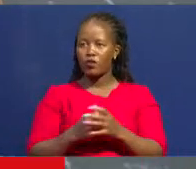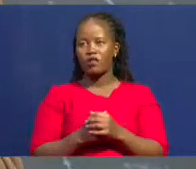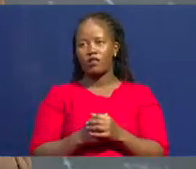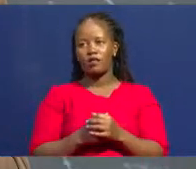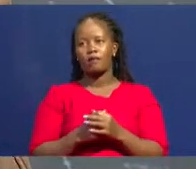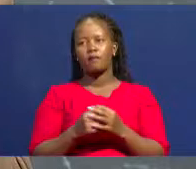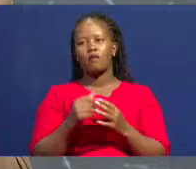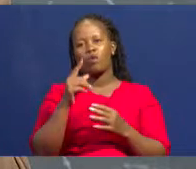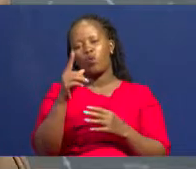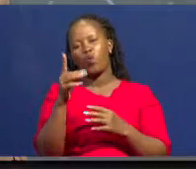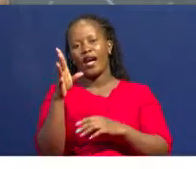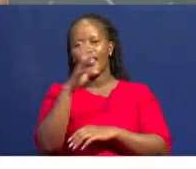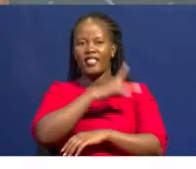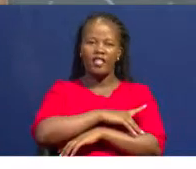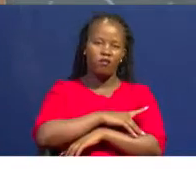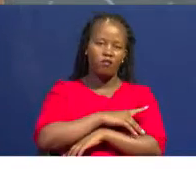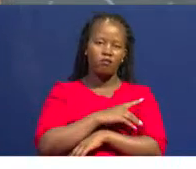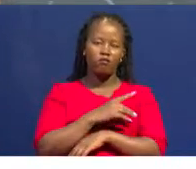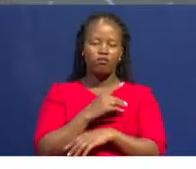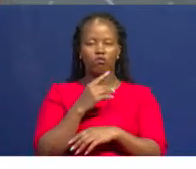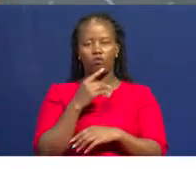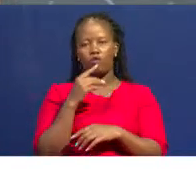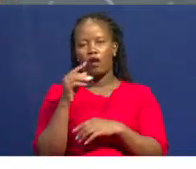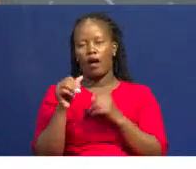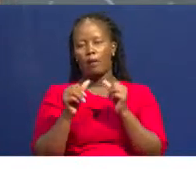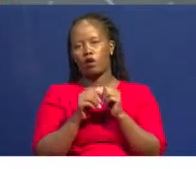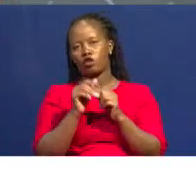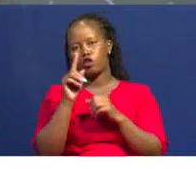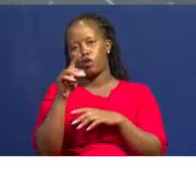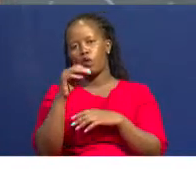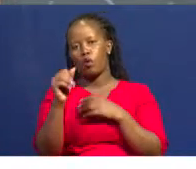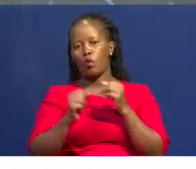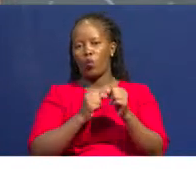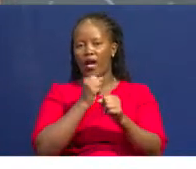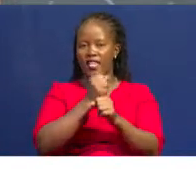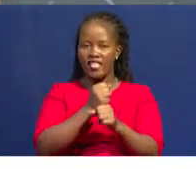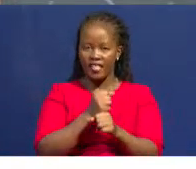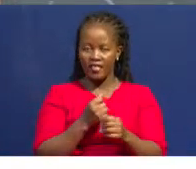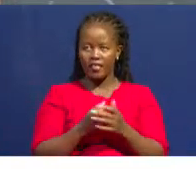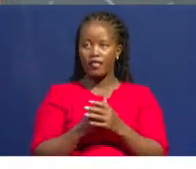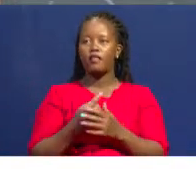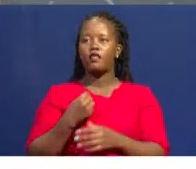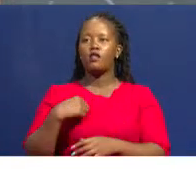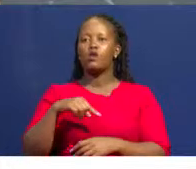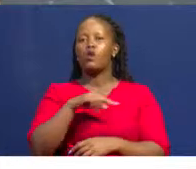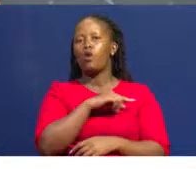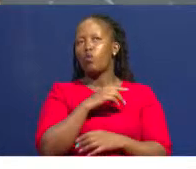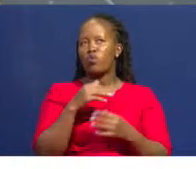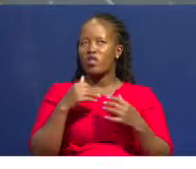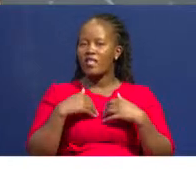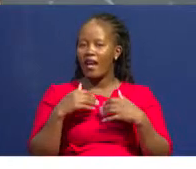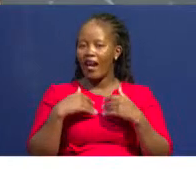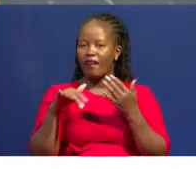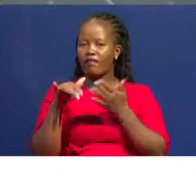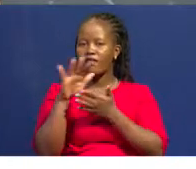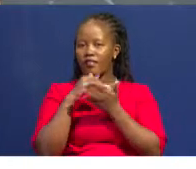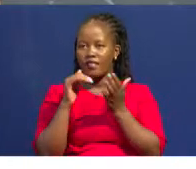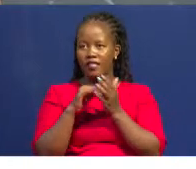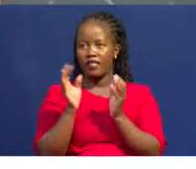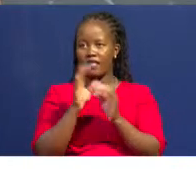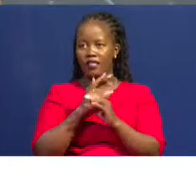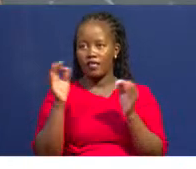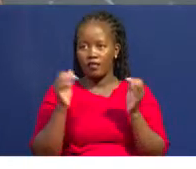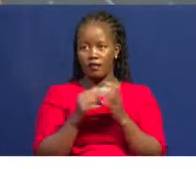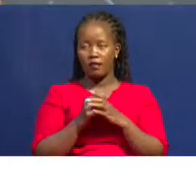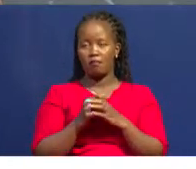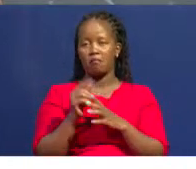day for 1 year. We don't train, or we don't have centers like, I was in Spain. I